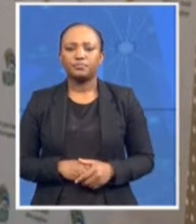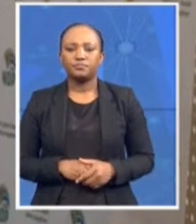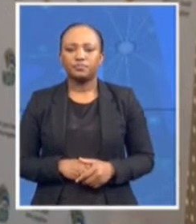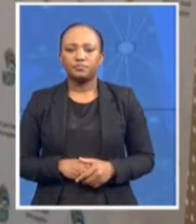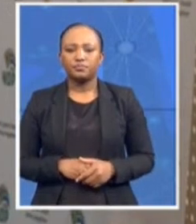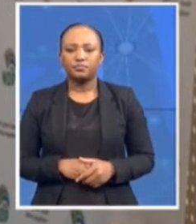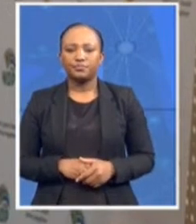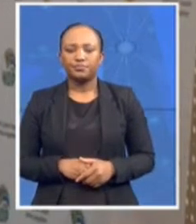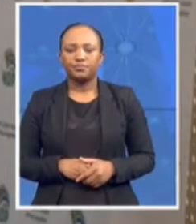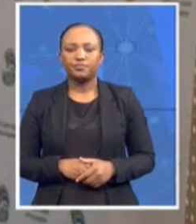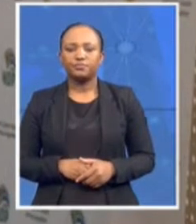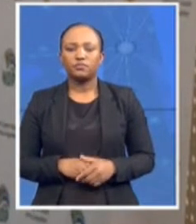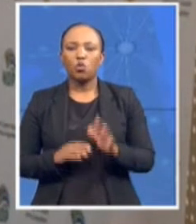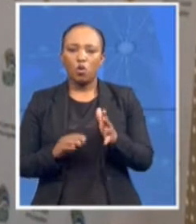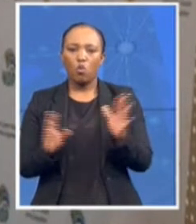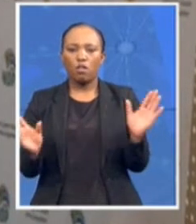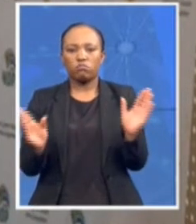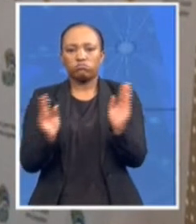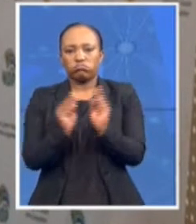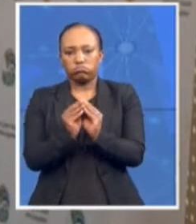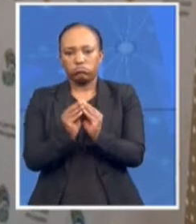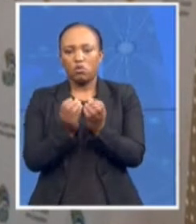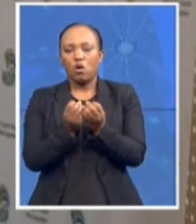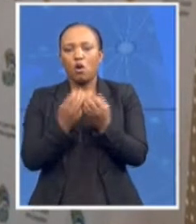of total applications later.